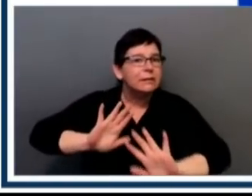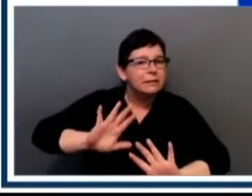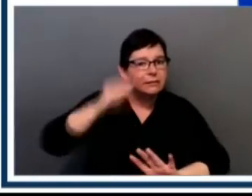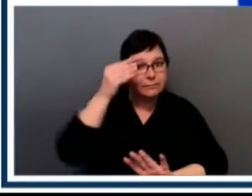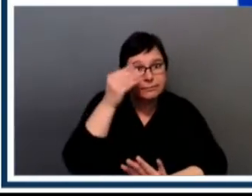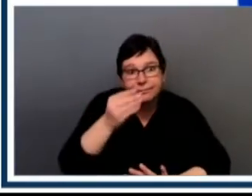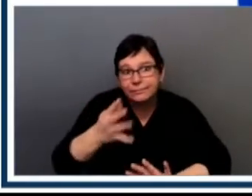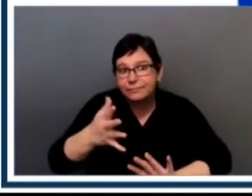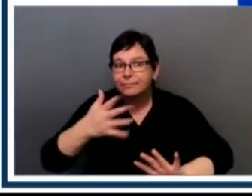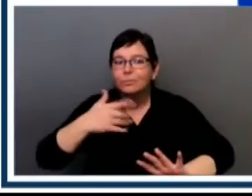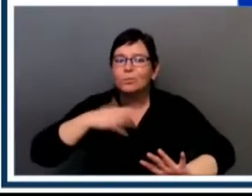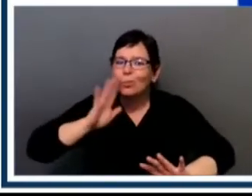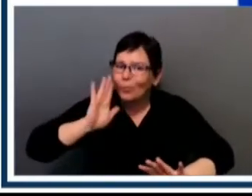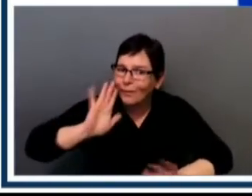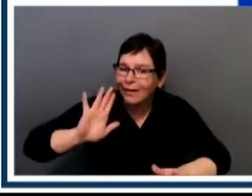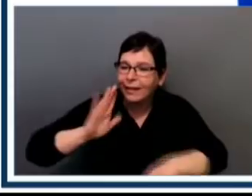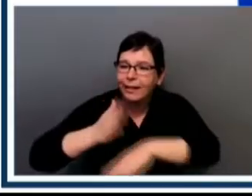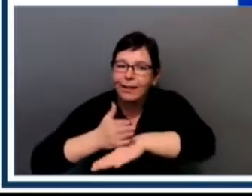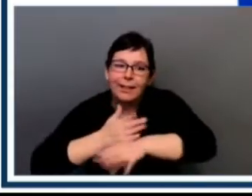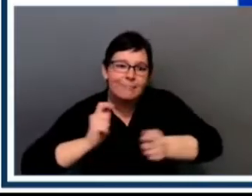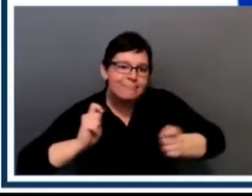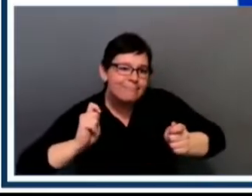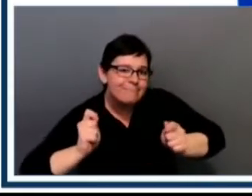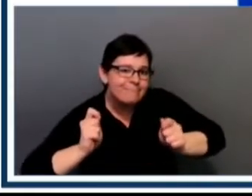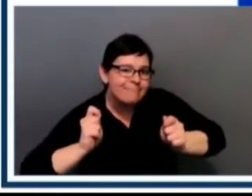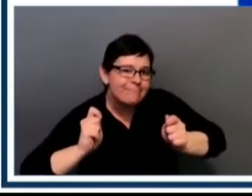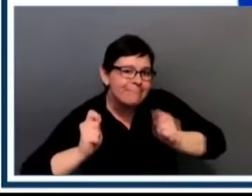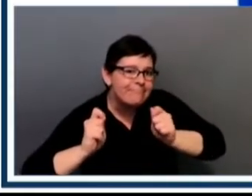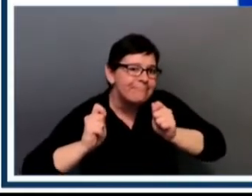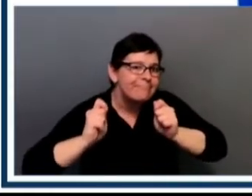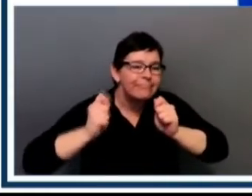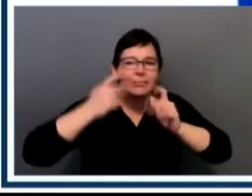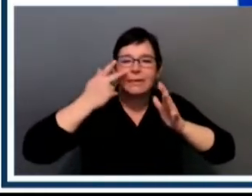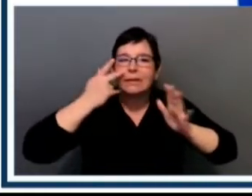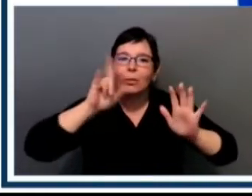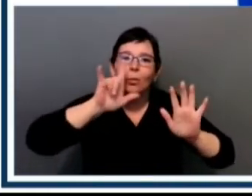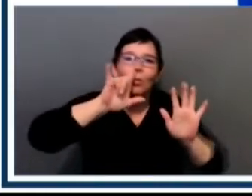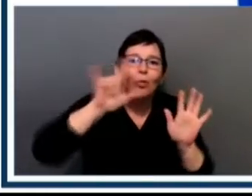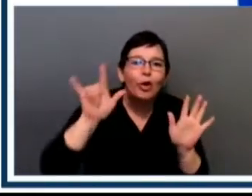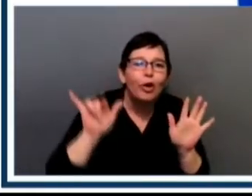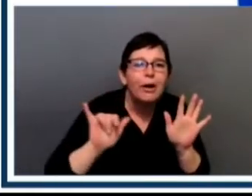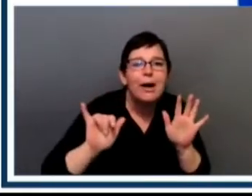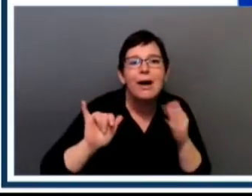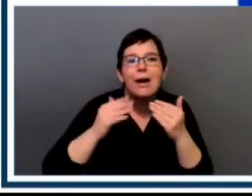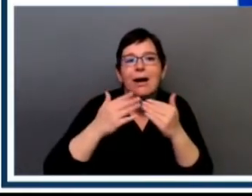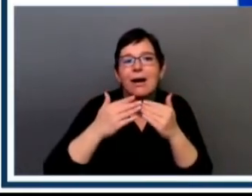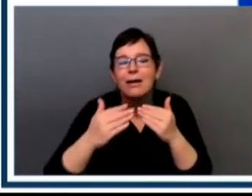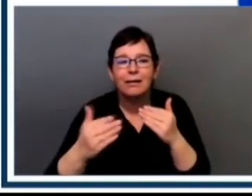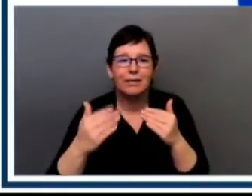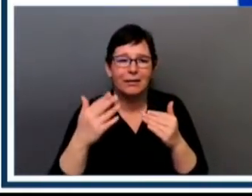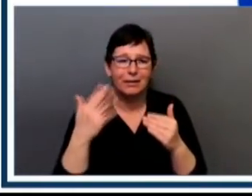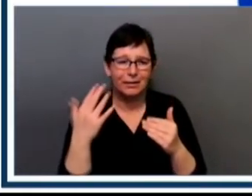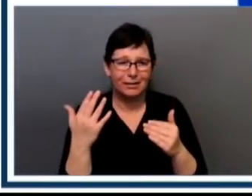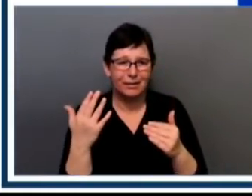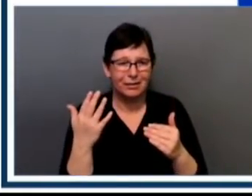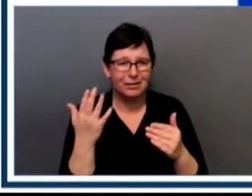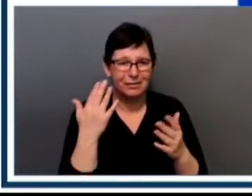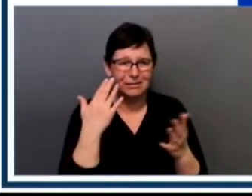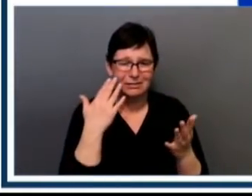fall away, and we know that some people need to mentally prepare themselves for that. today we're also signaling to people